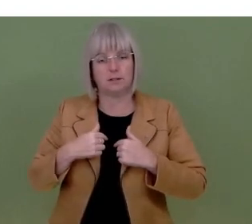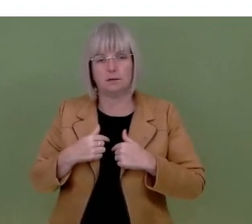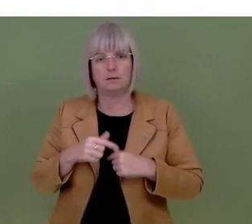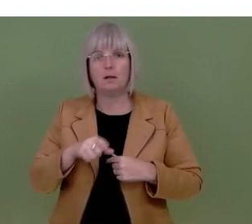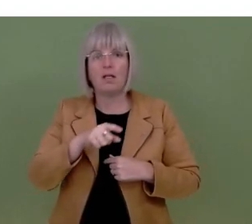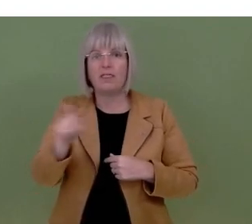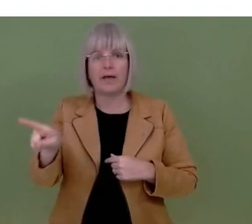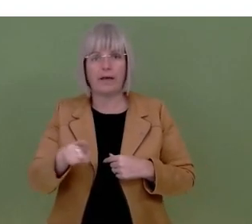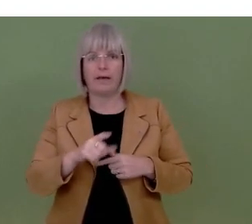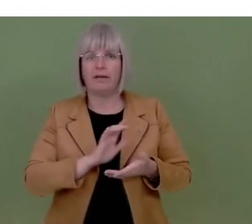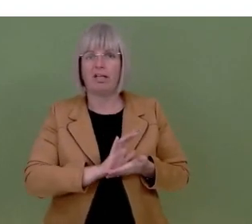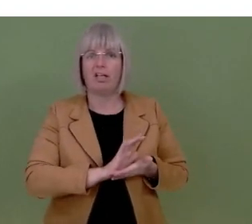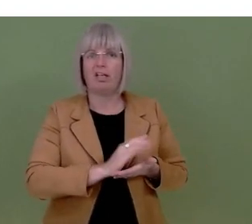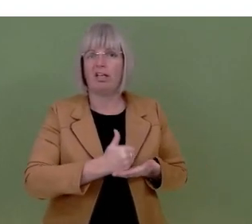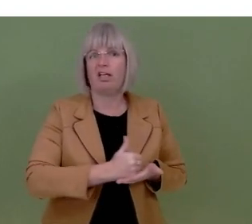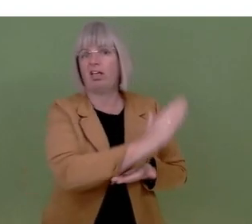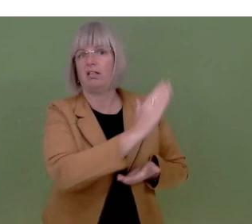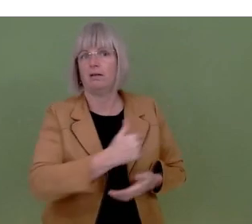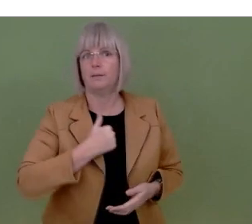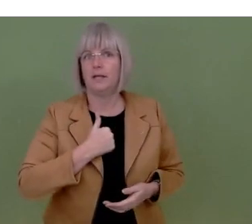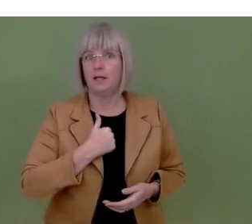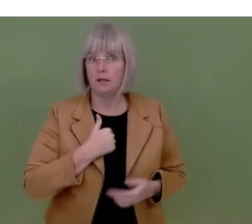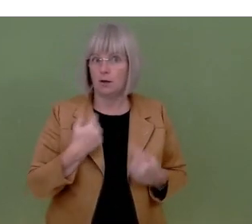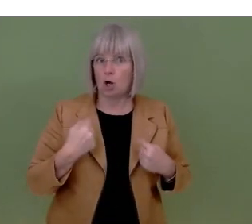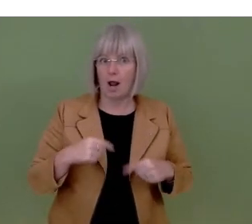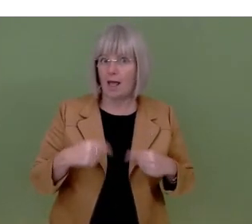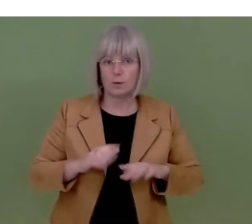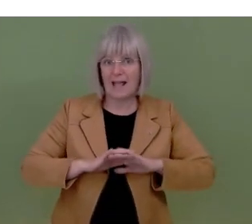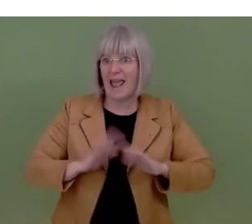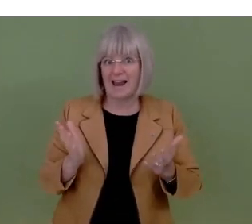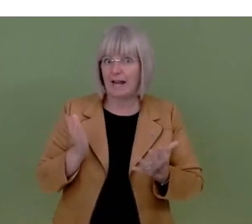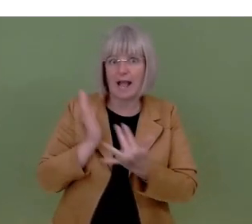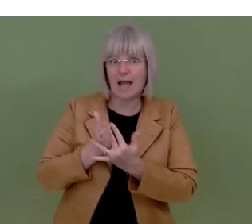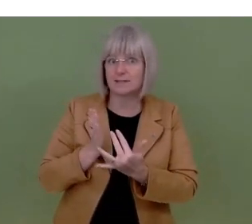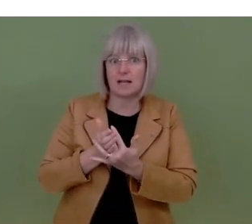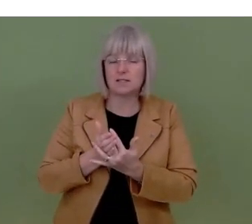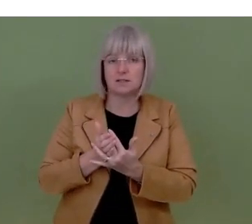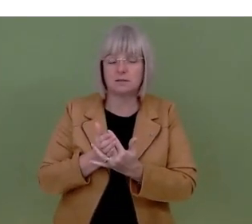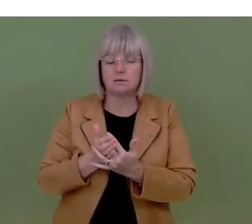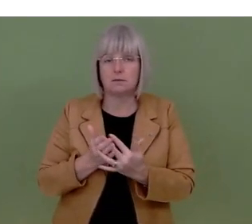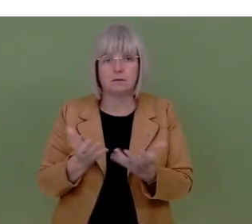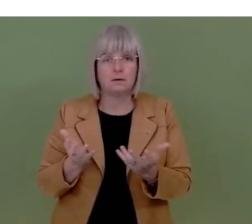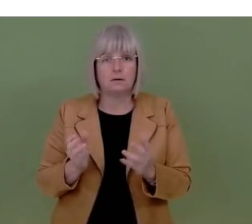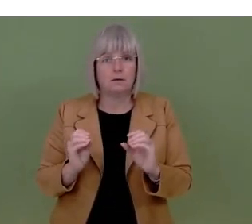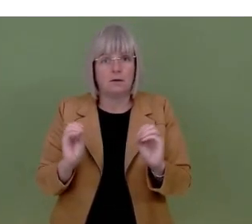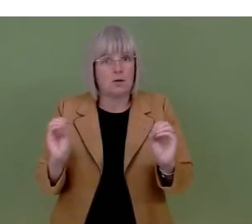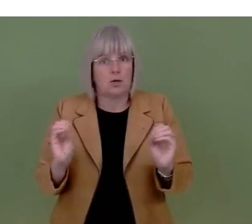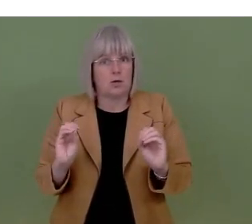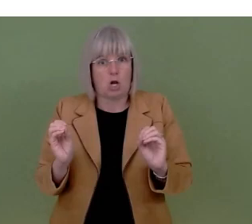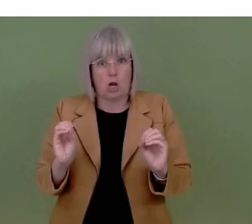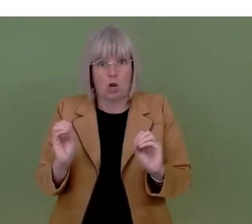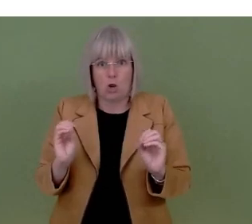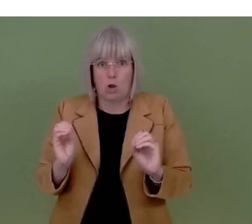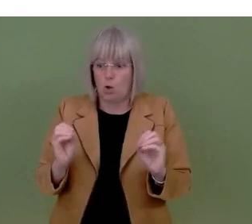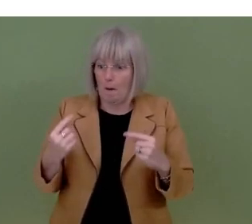not permitted any access at all, nor was I given any means to make anything happen. The fact